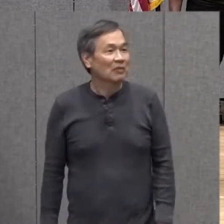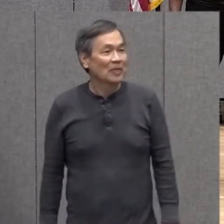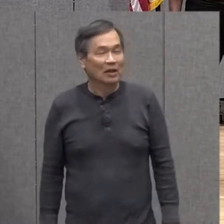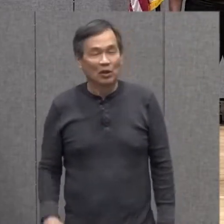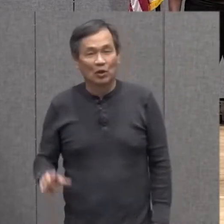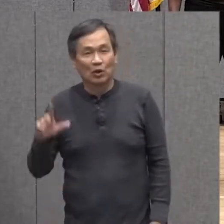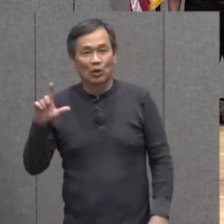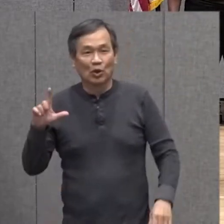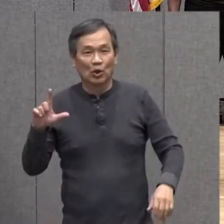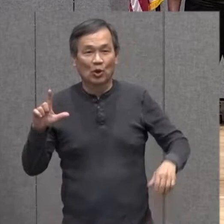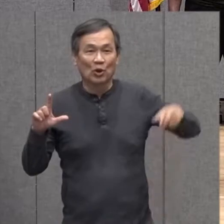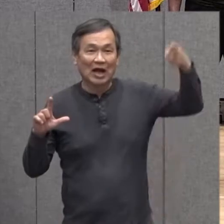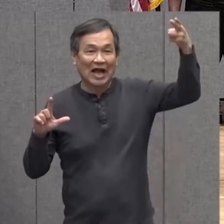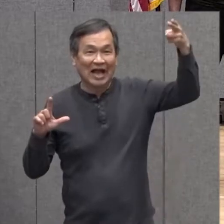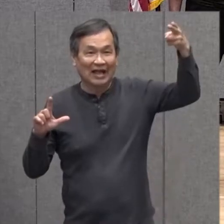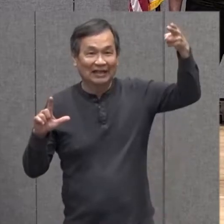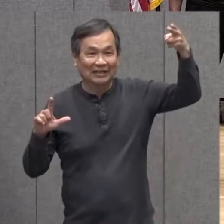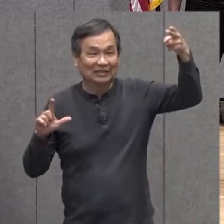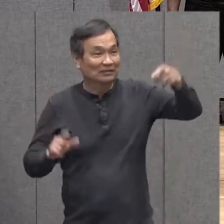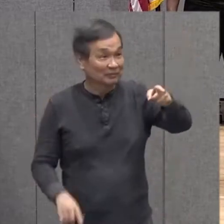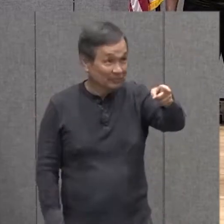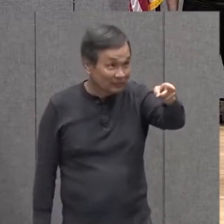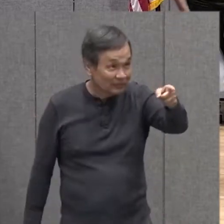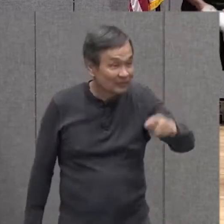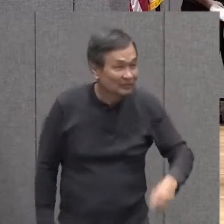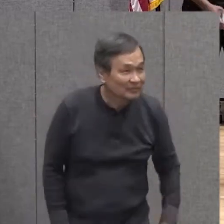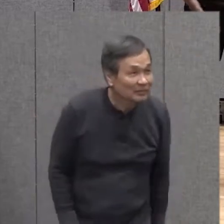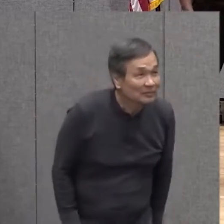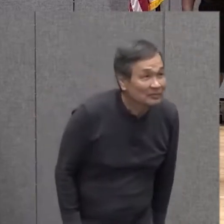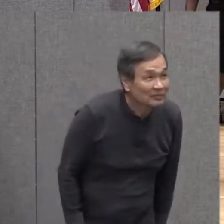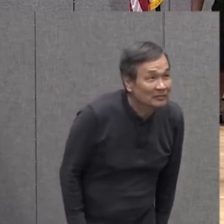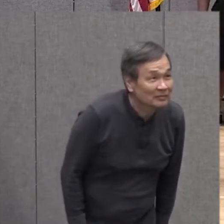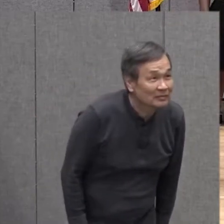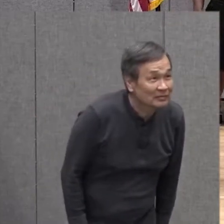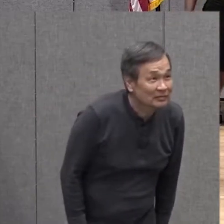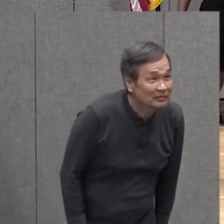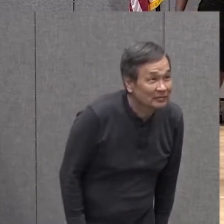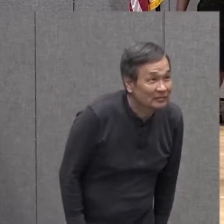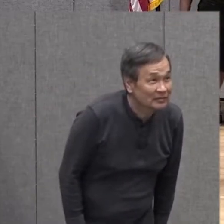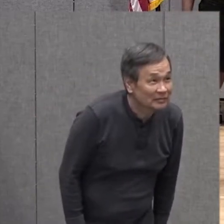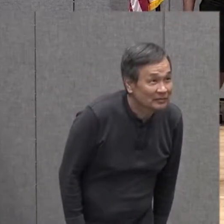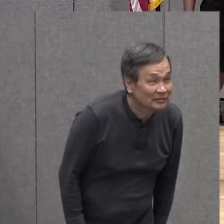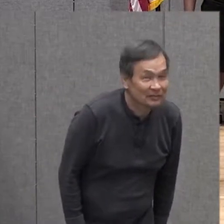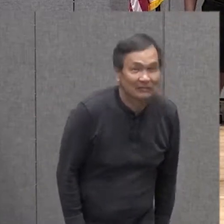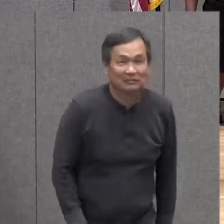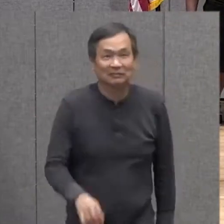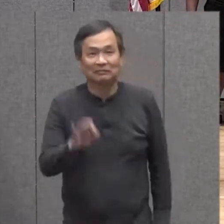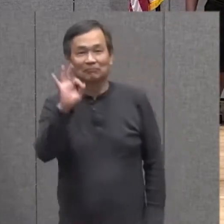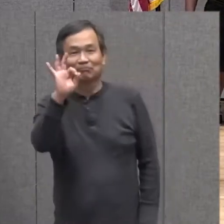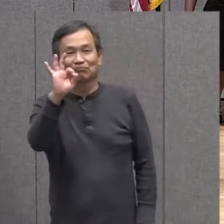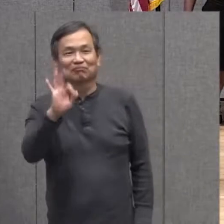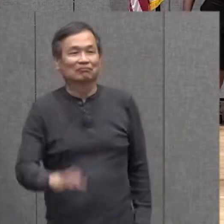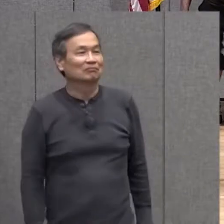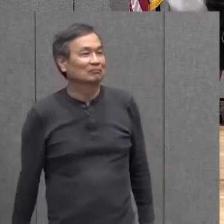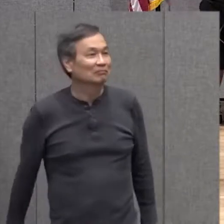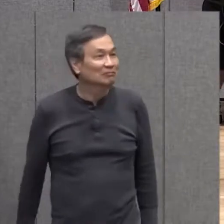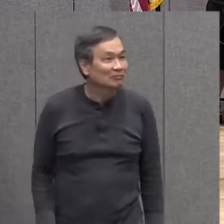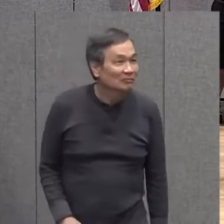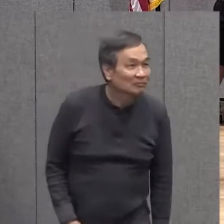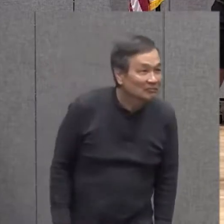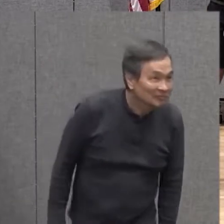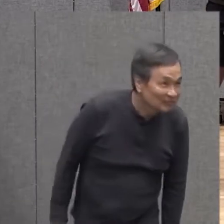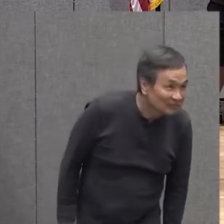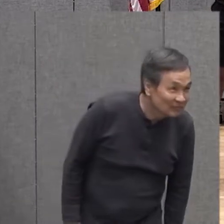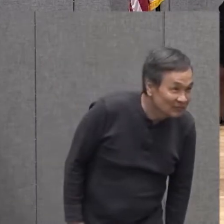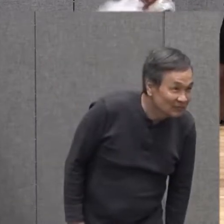low, end high. It looks like this. Starting low, Así ending es. high. Vamos a empezar agarrando la bolsa